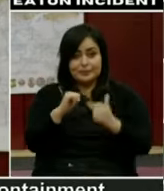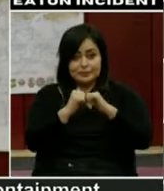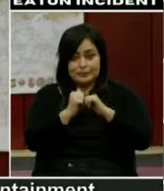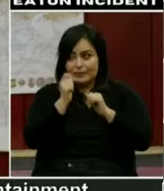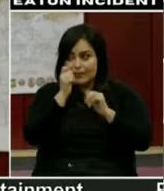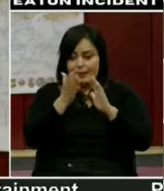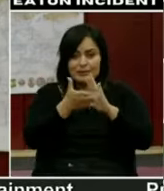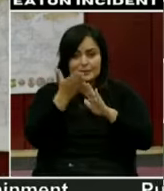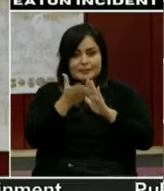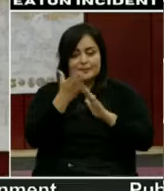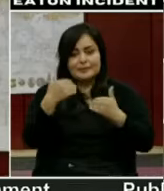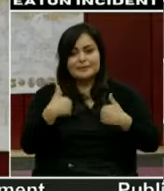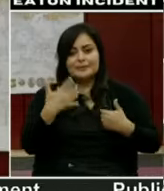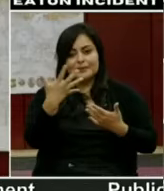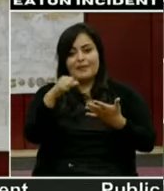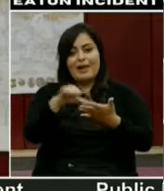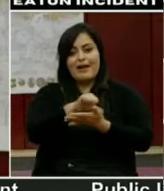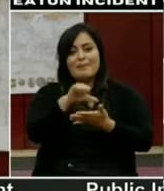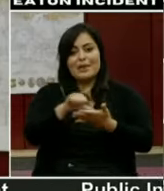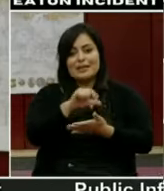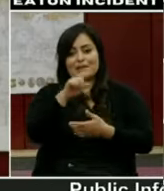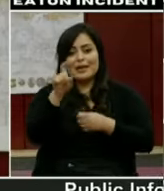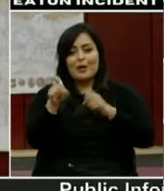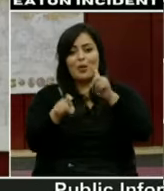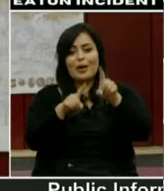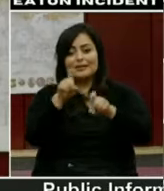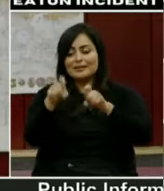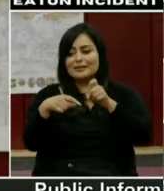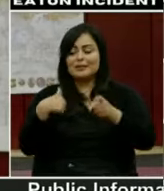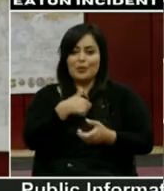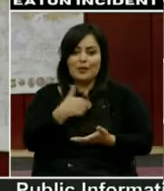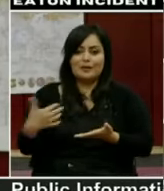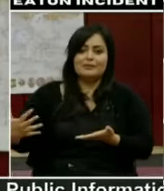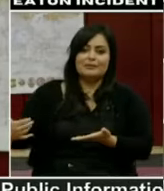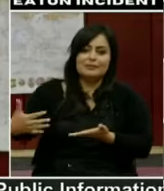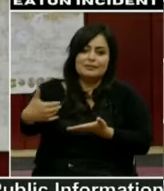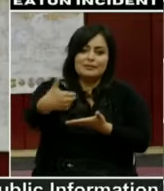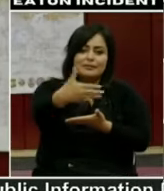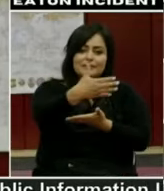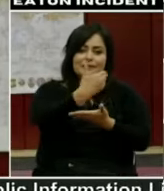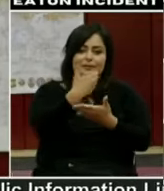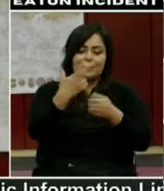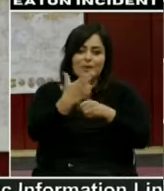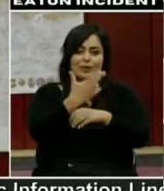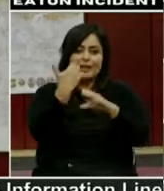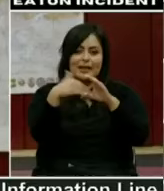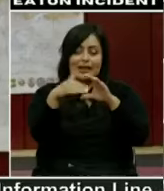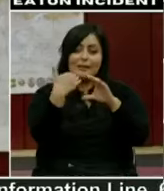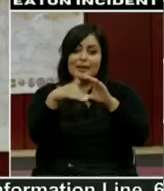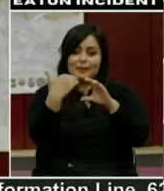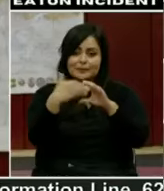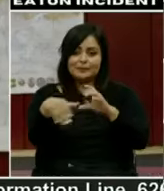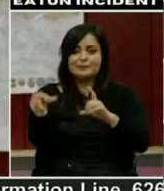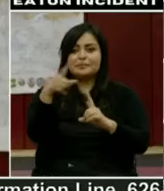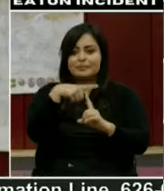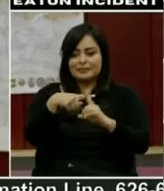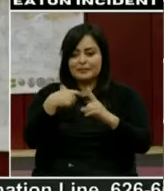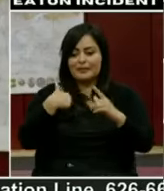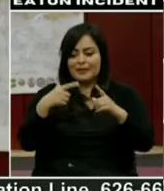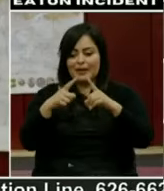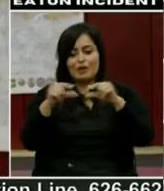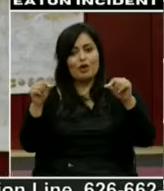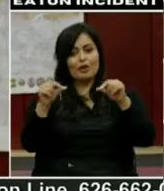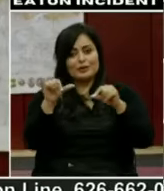we have about 5 pages of questions that we accumulated from you guys via the email address, as well as we have some the cards that you